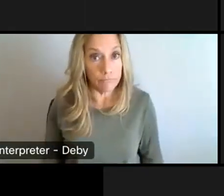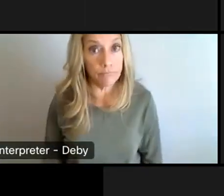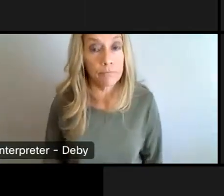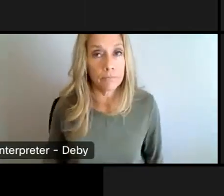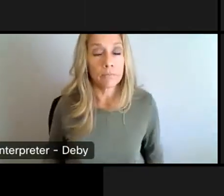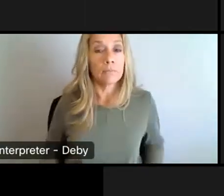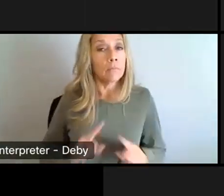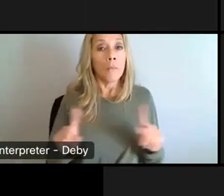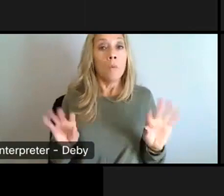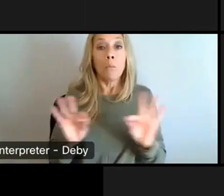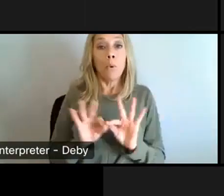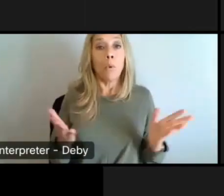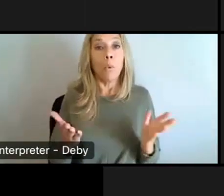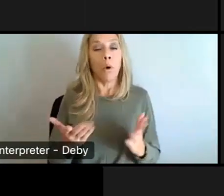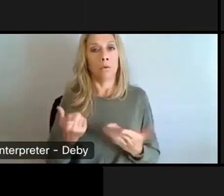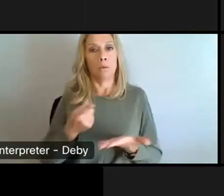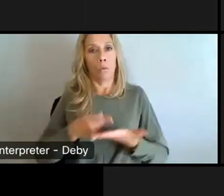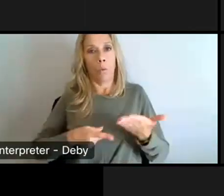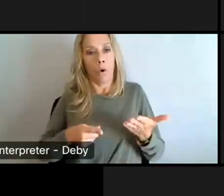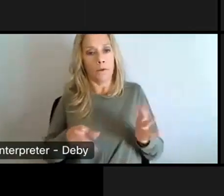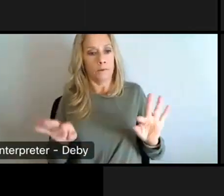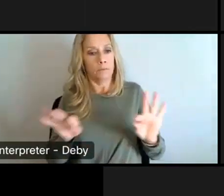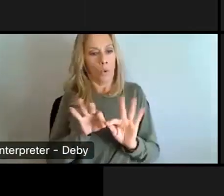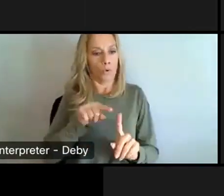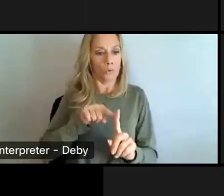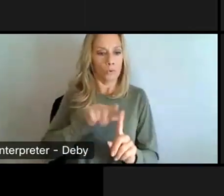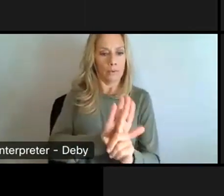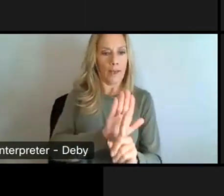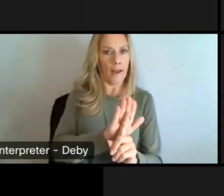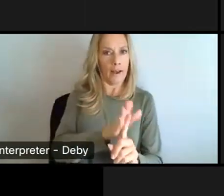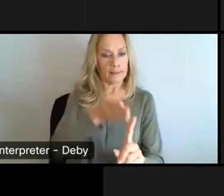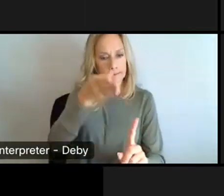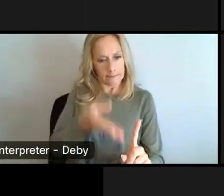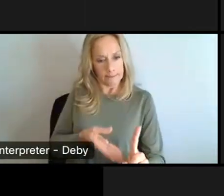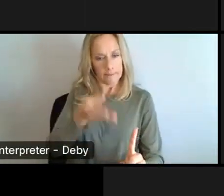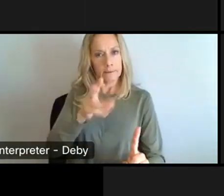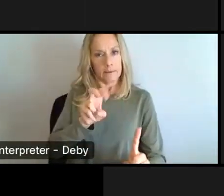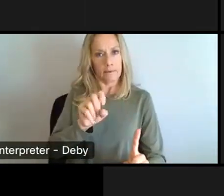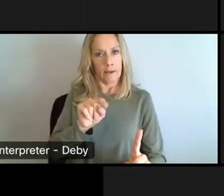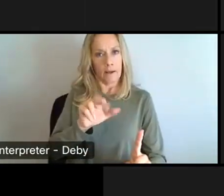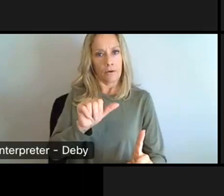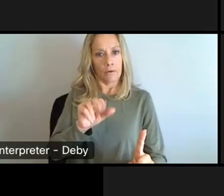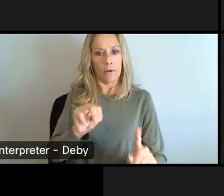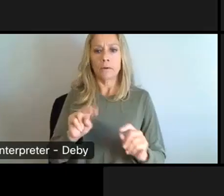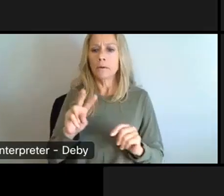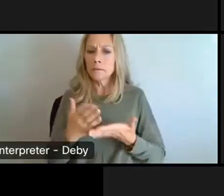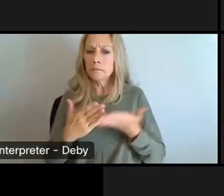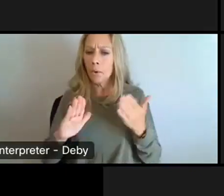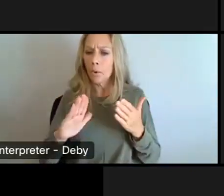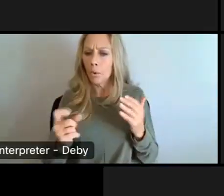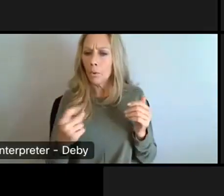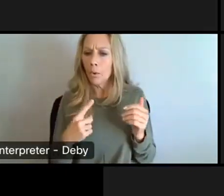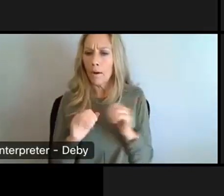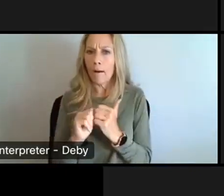It's whatever's relevant to that particular veteran. And then the second part of your question, how do we